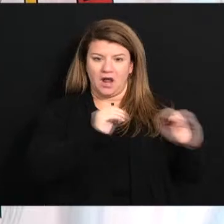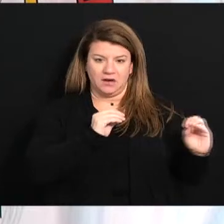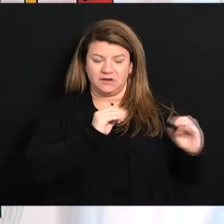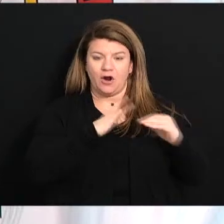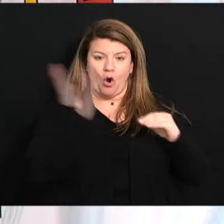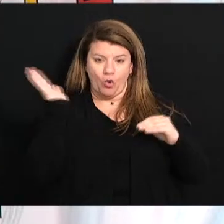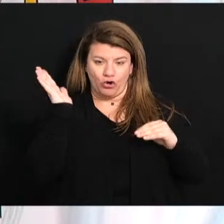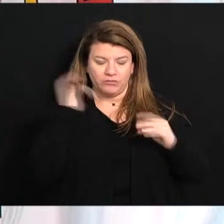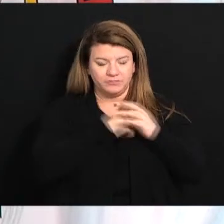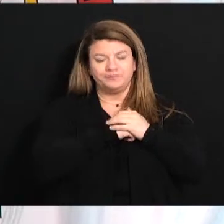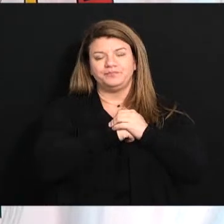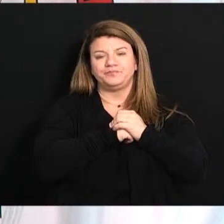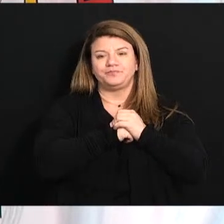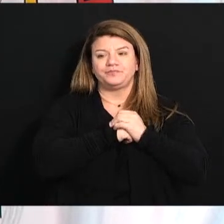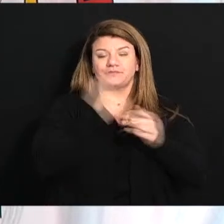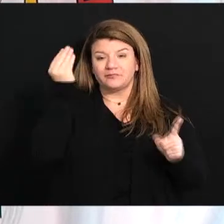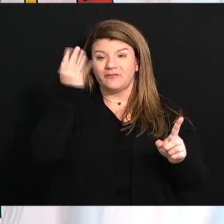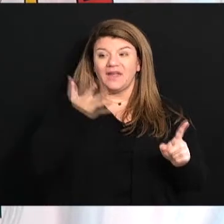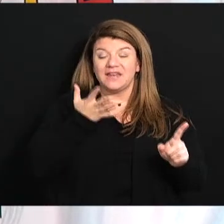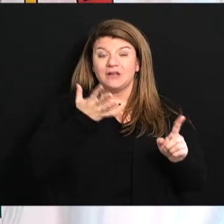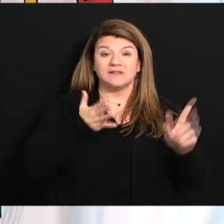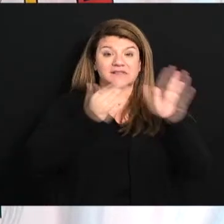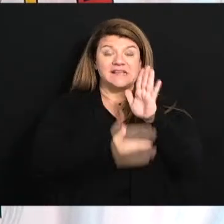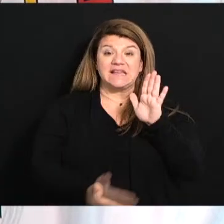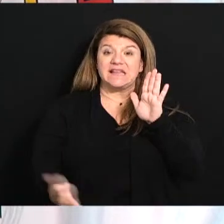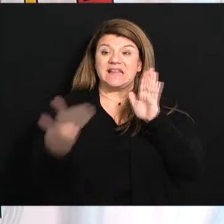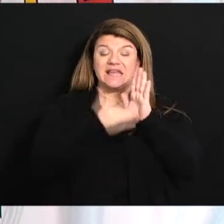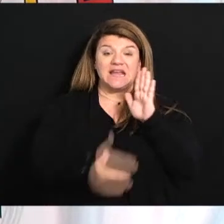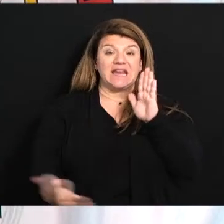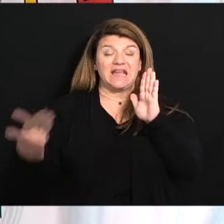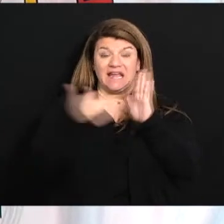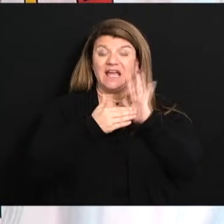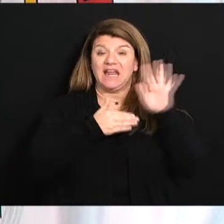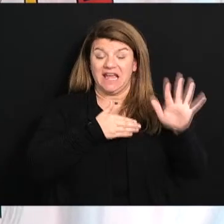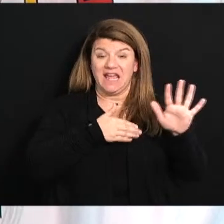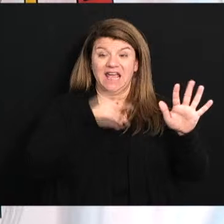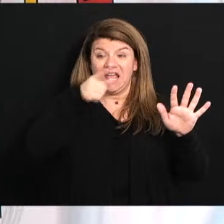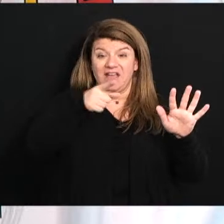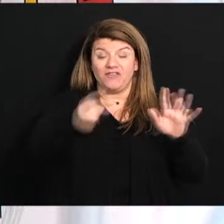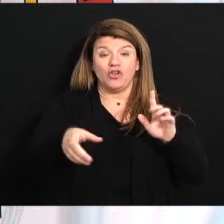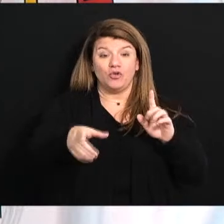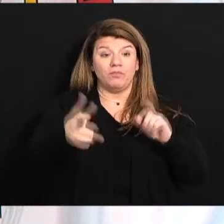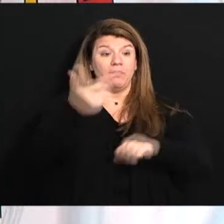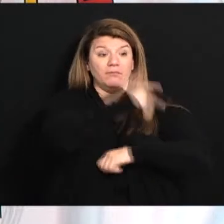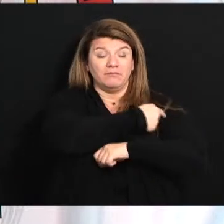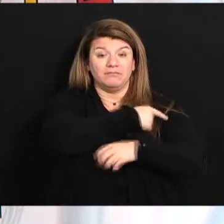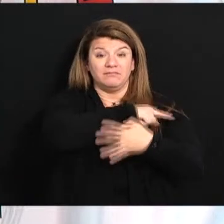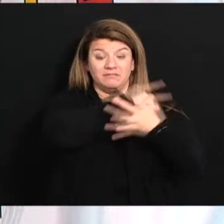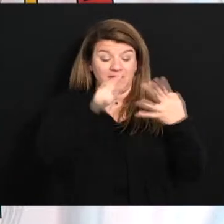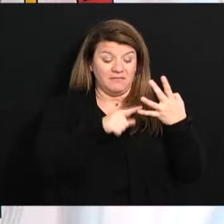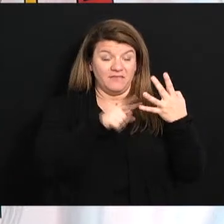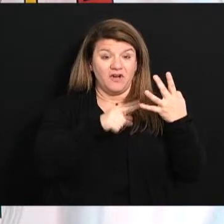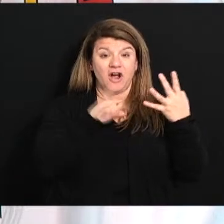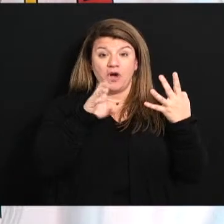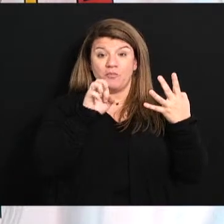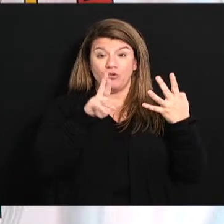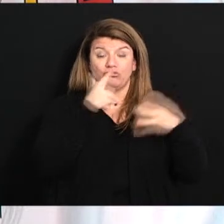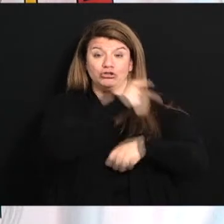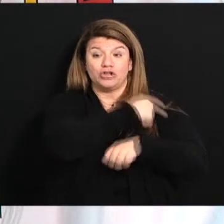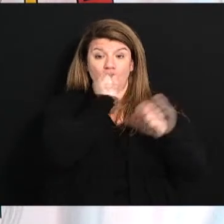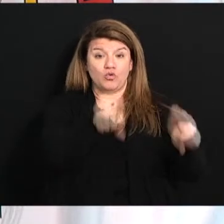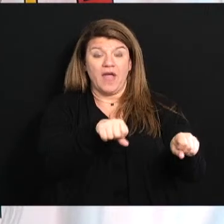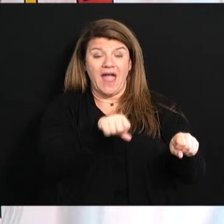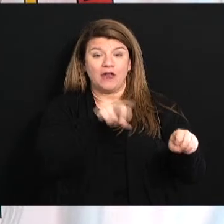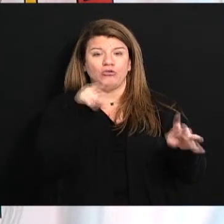It tells us over and over that if you can get that booster shot or that fourth shot and everything, your